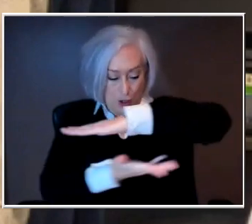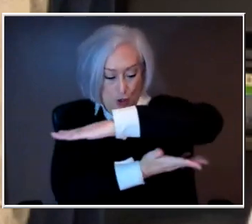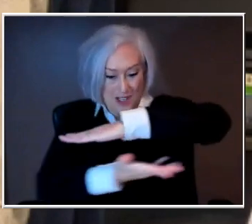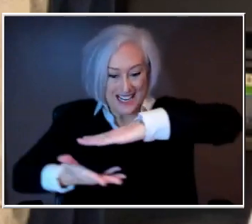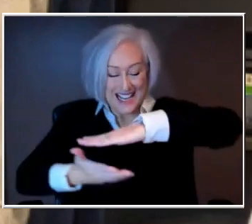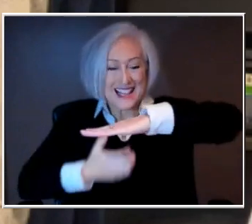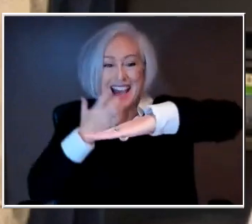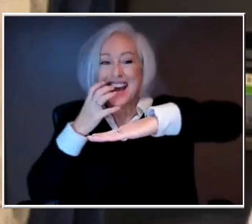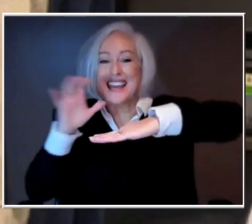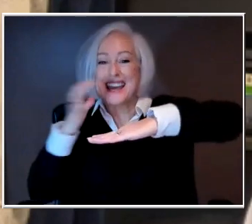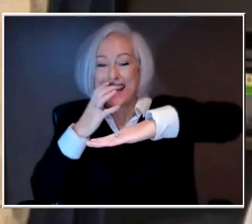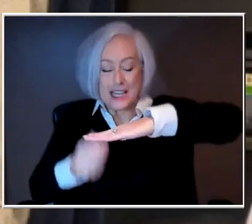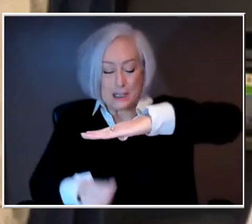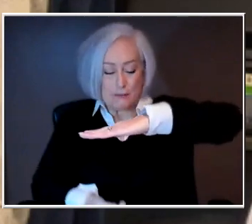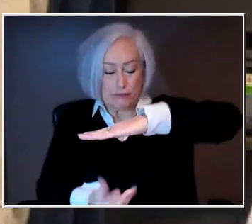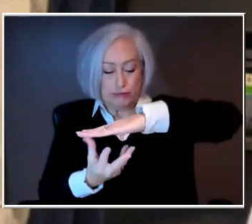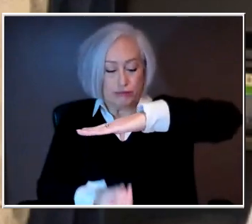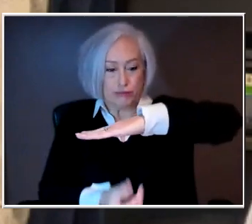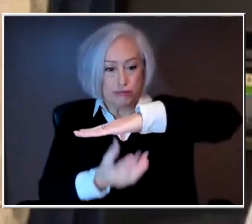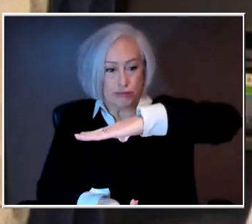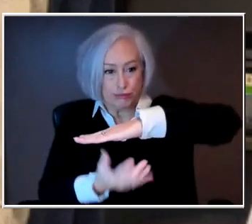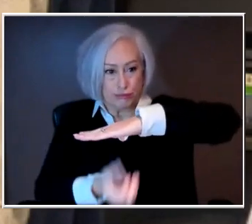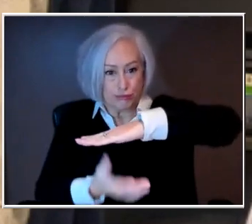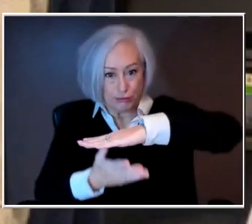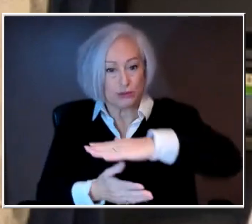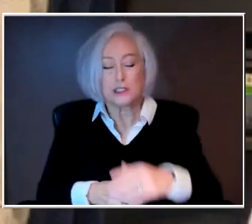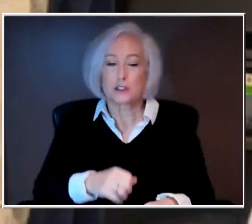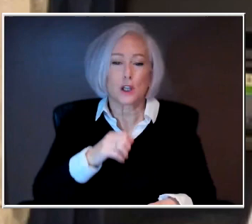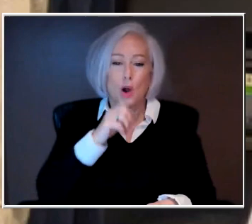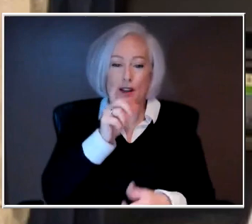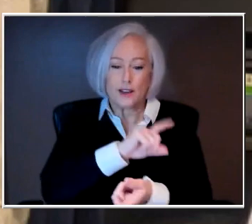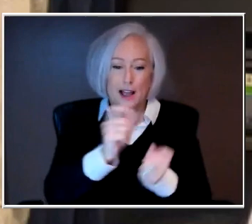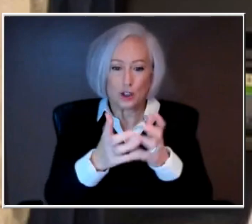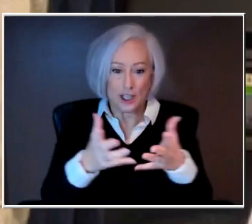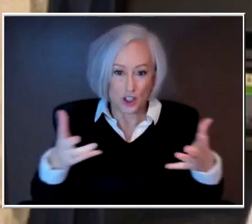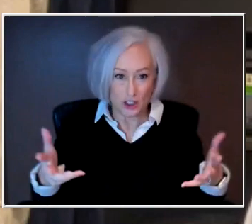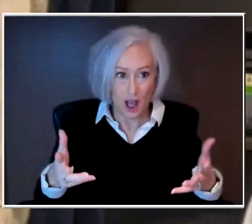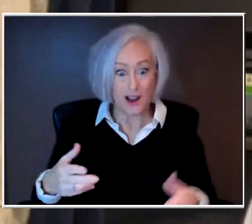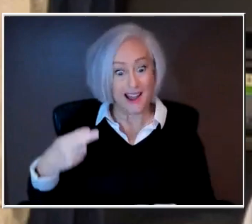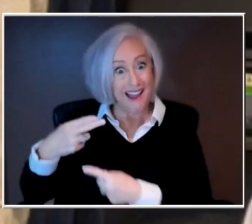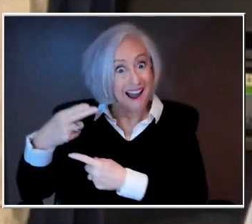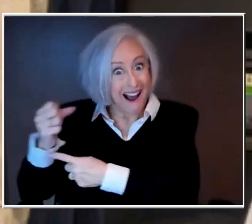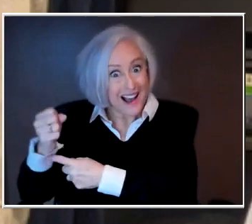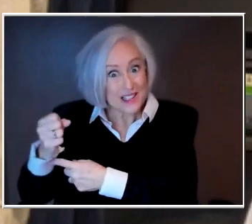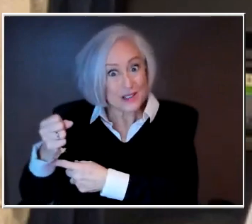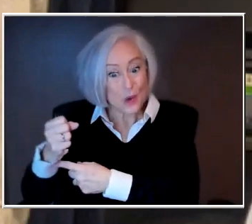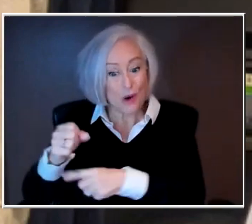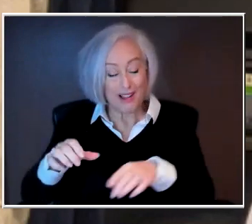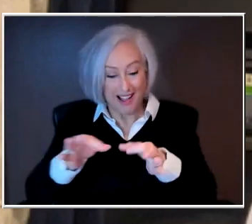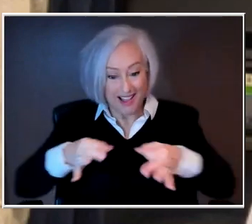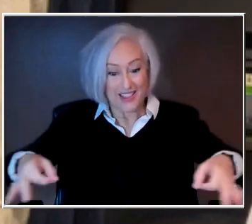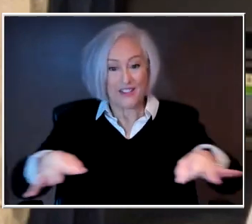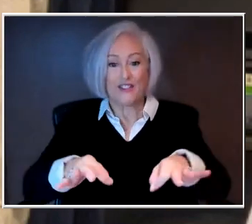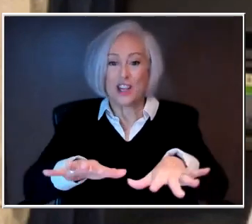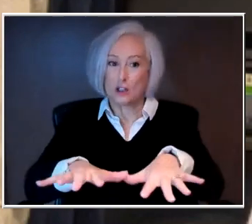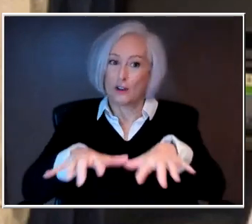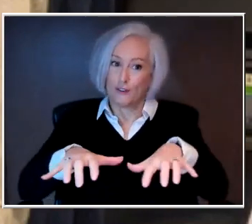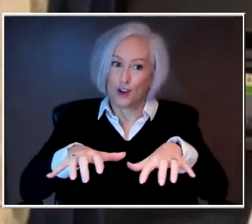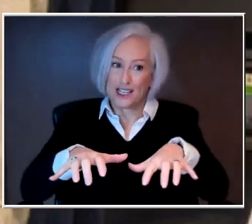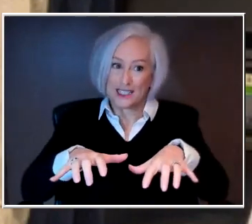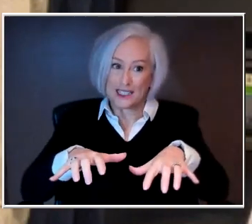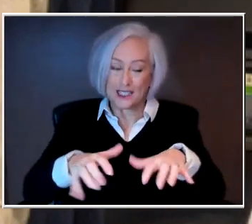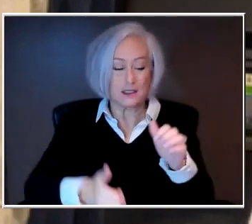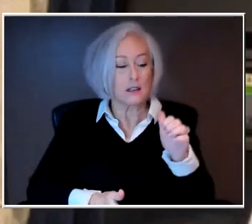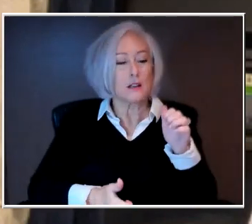too much change from a regular game. At the high school level, you have those fields that are really frozen. Although now most stadiums